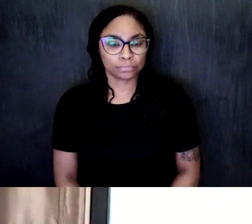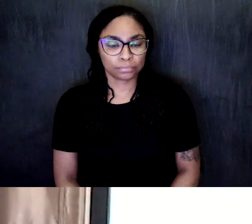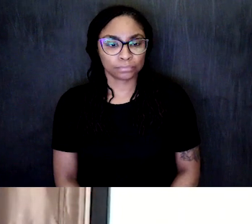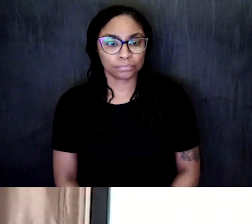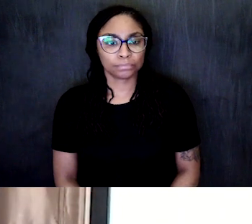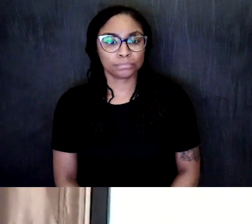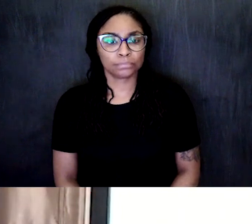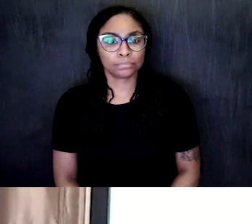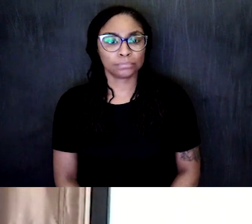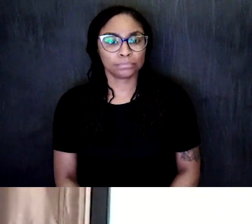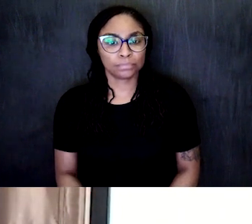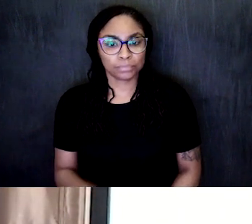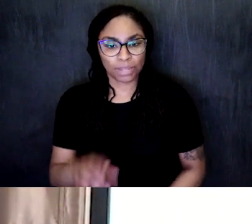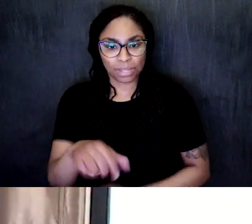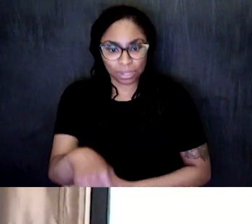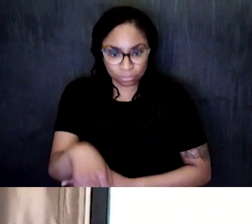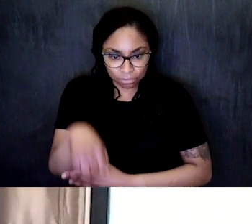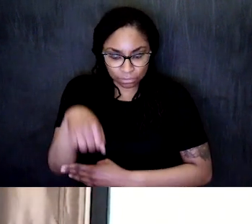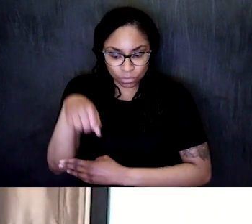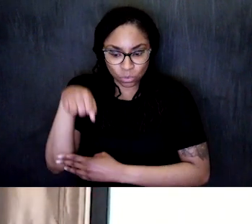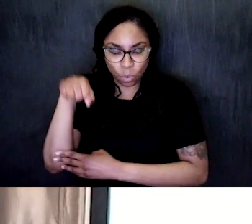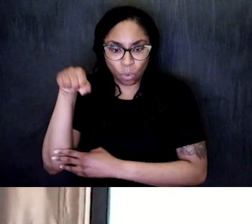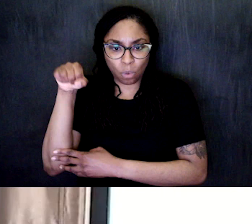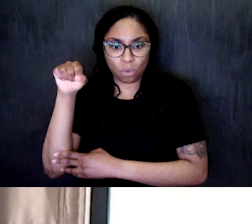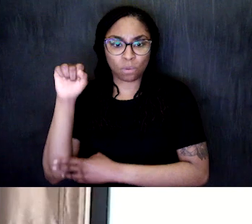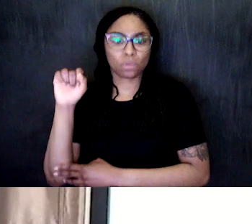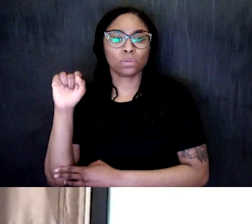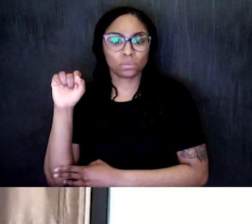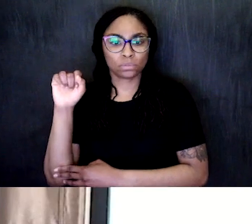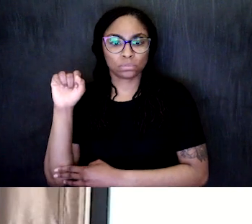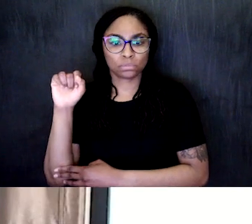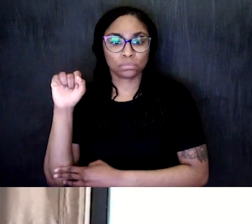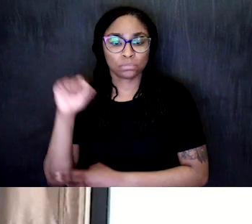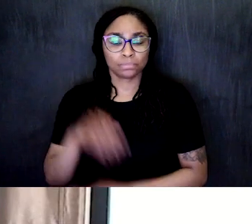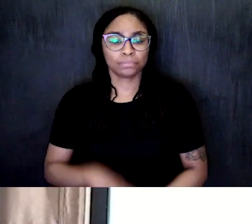And then tuck the tail and inhale, roll all the way back up.